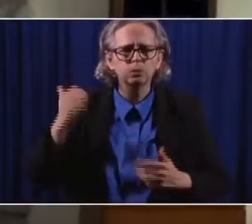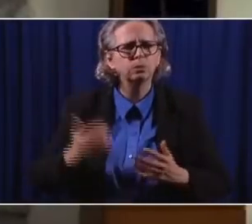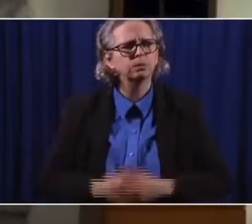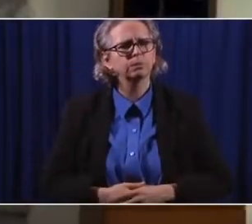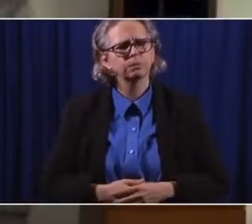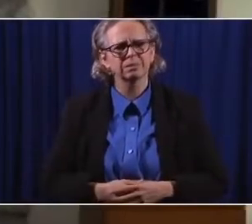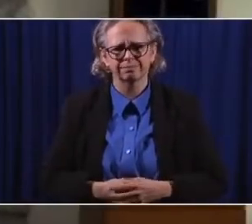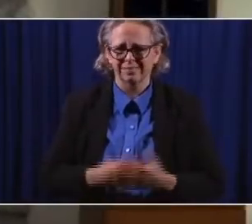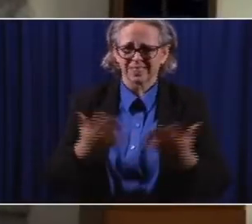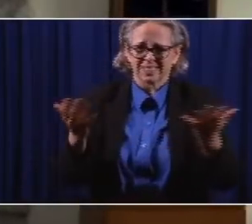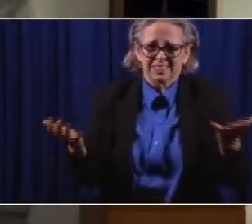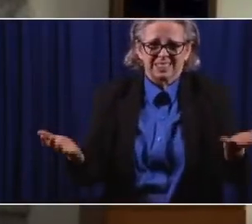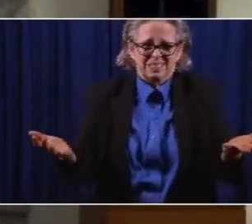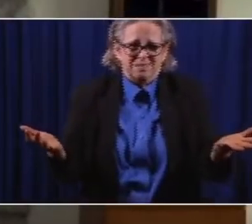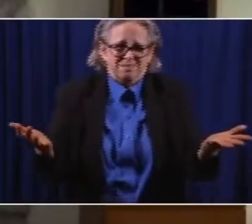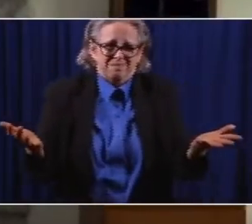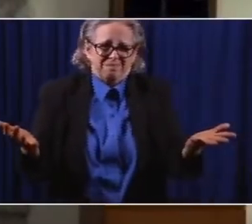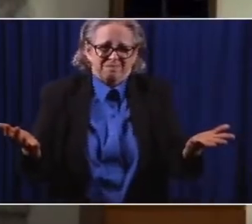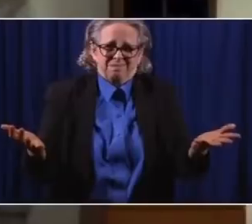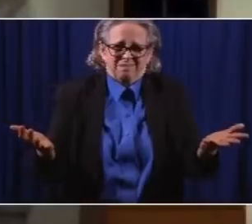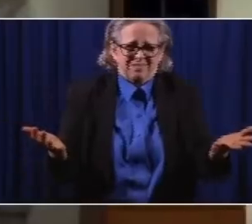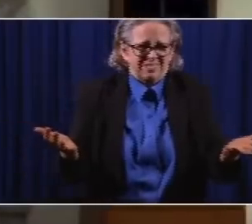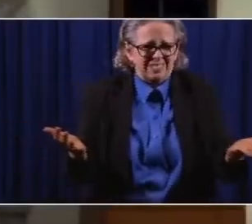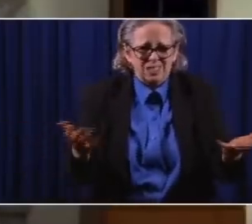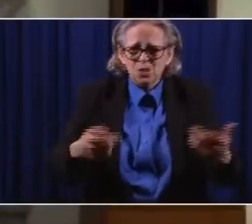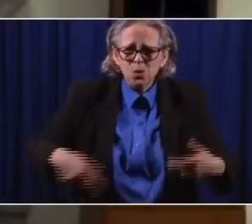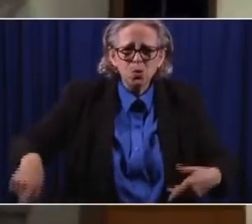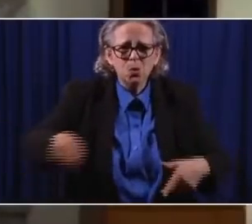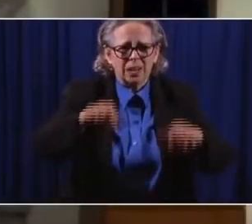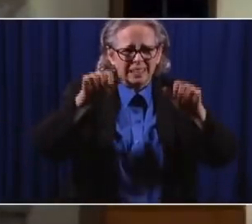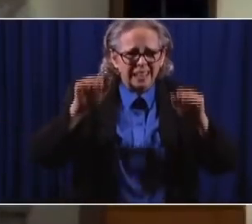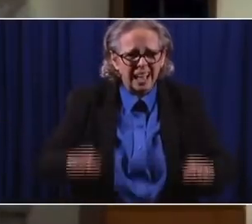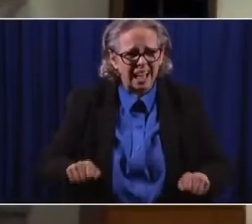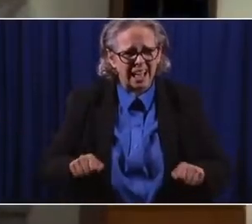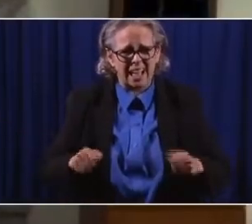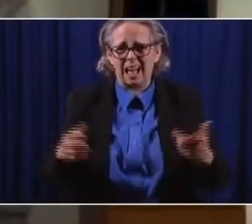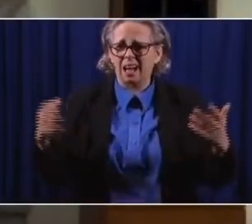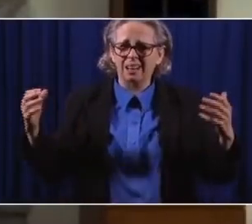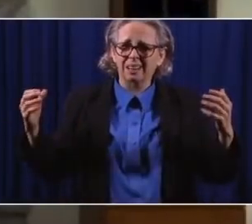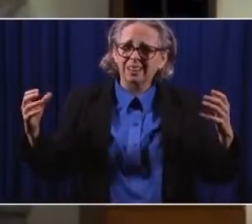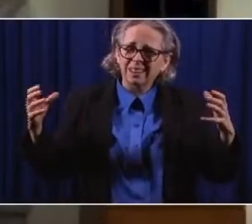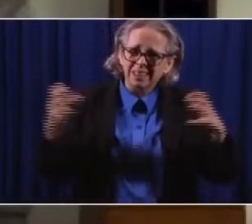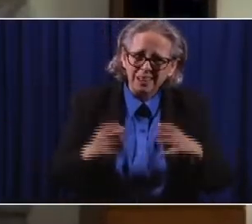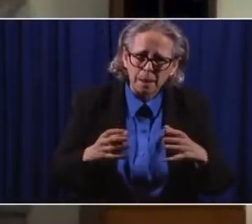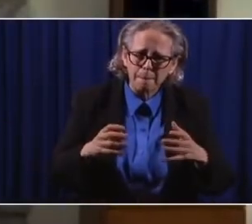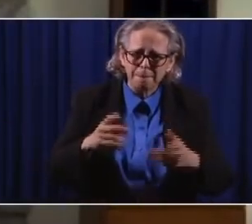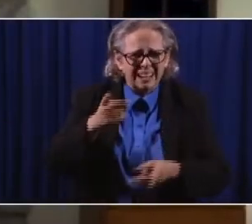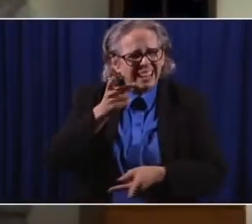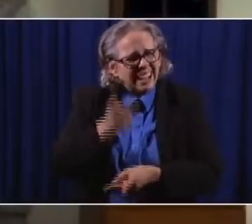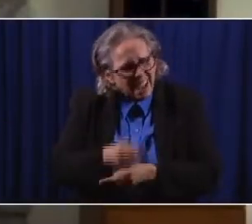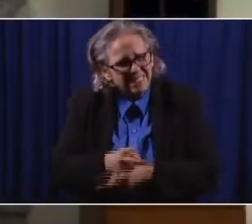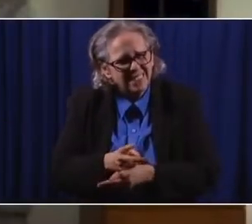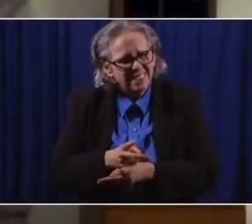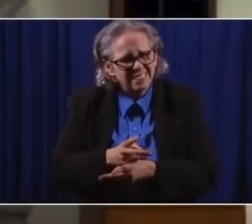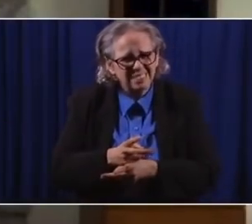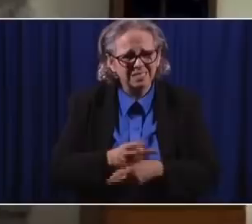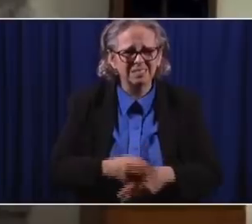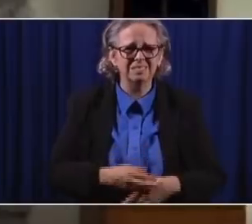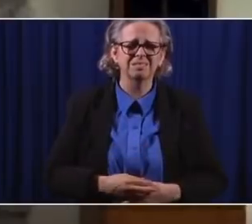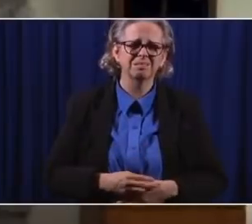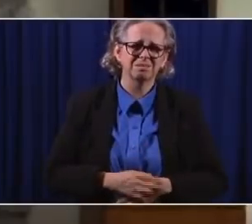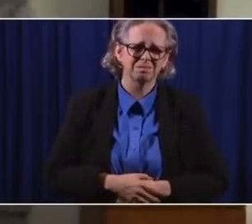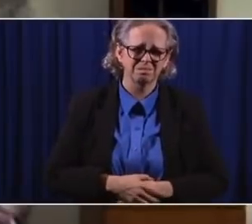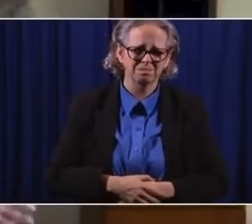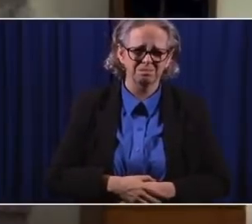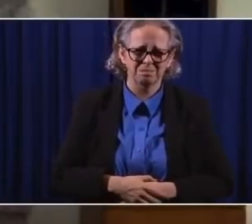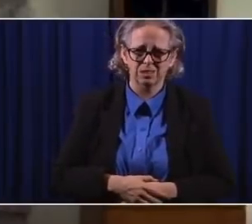things, but you just have to do it a little different way. And wearing the mask, as Christie said, is just kind of not a very big